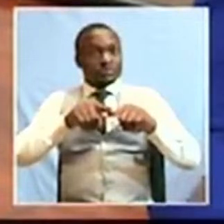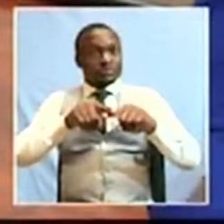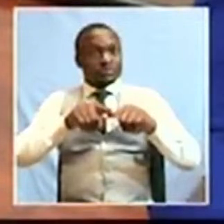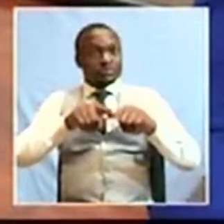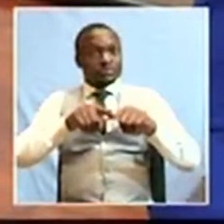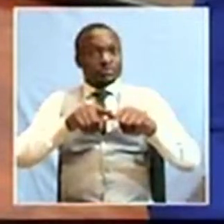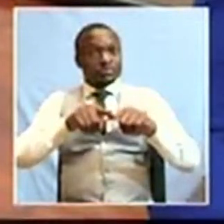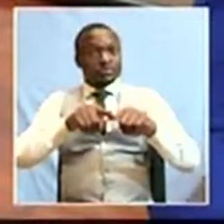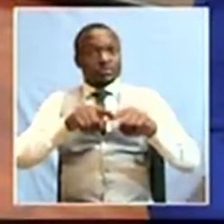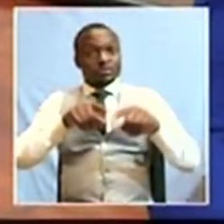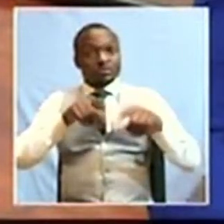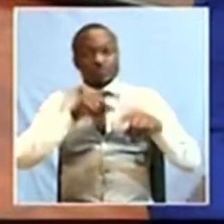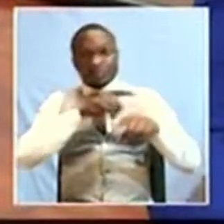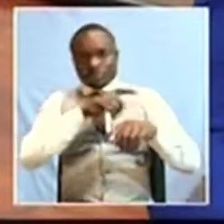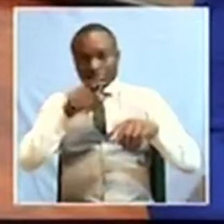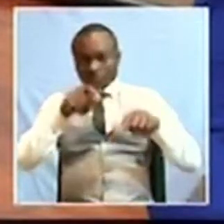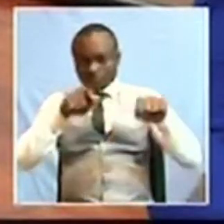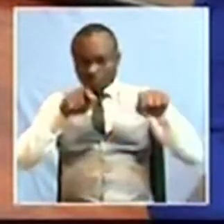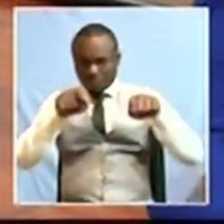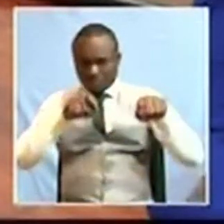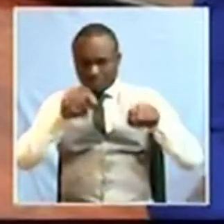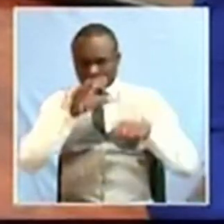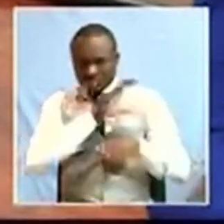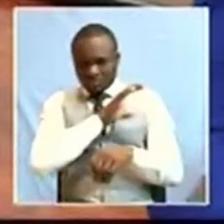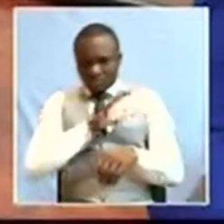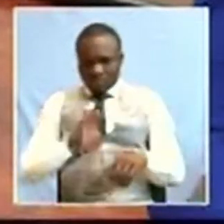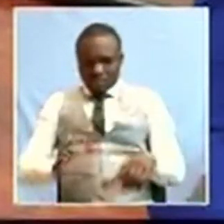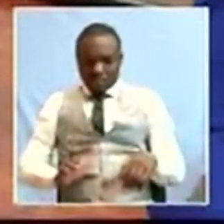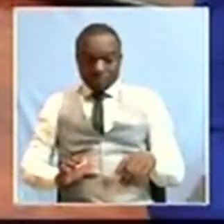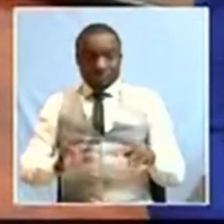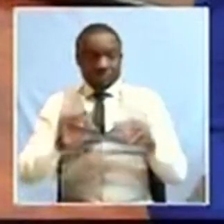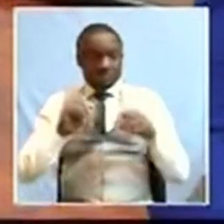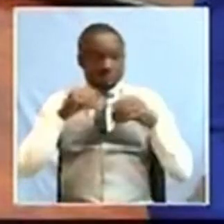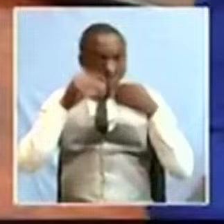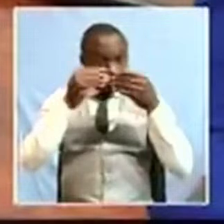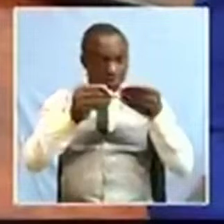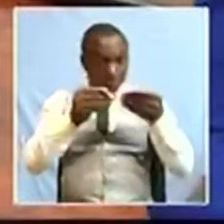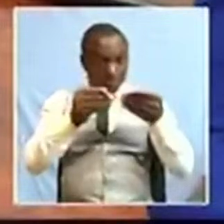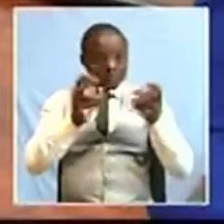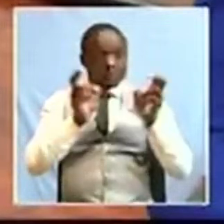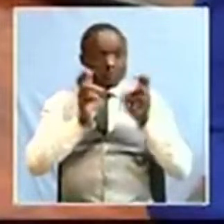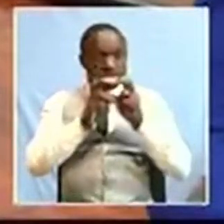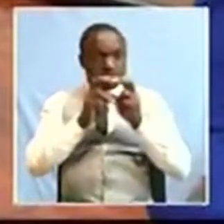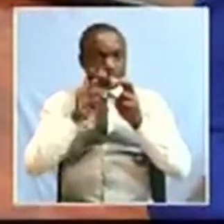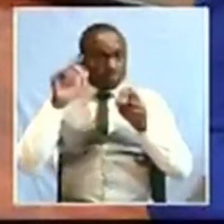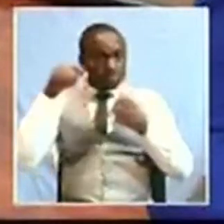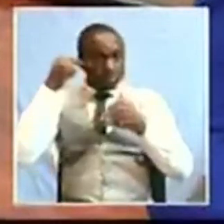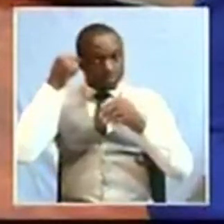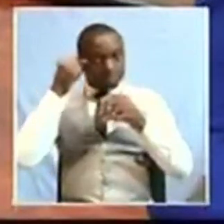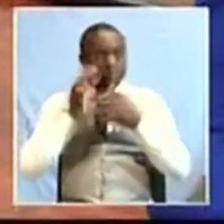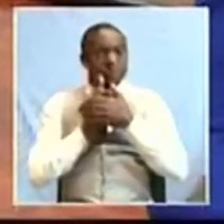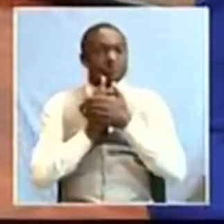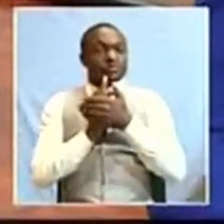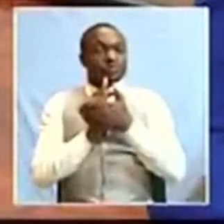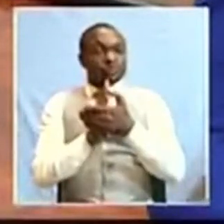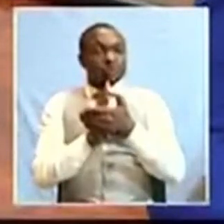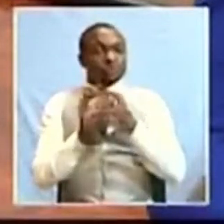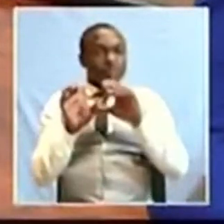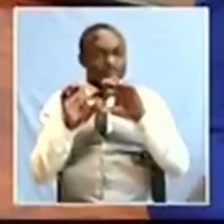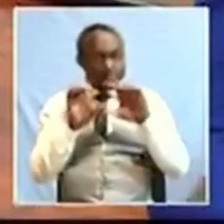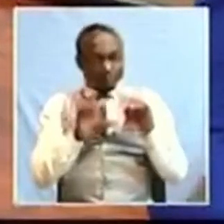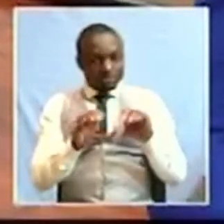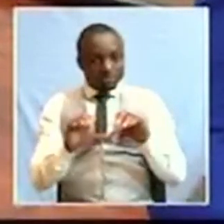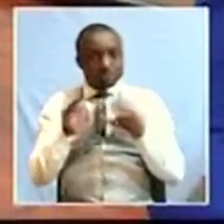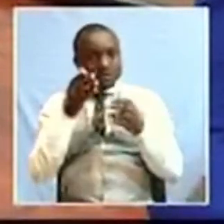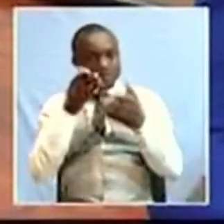Land Governance, a firm that was contracted by government to lead in undertaking